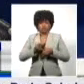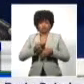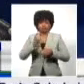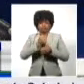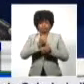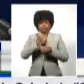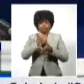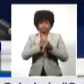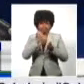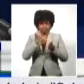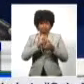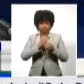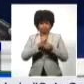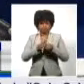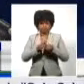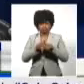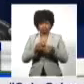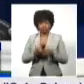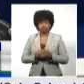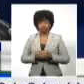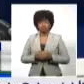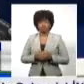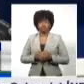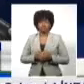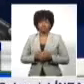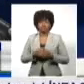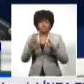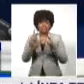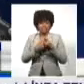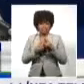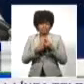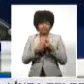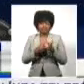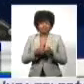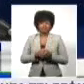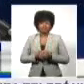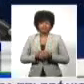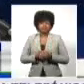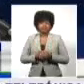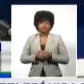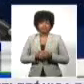Since the outbreak began, we grieve the cumulative loss of 61 people,